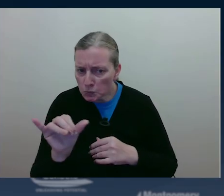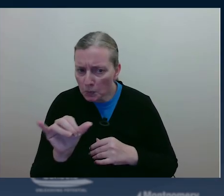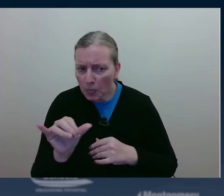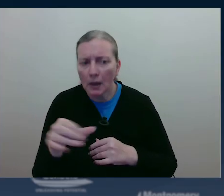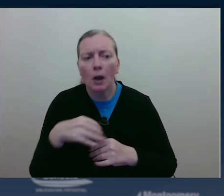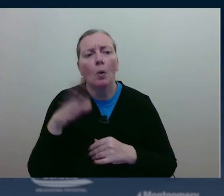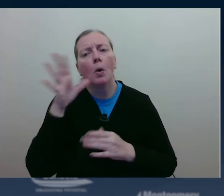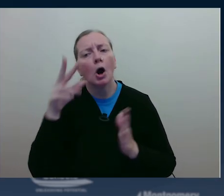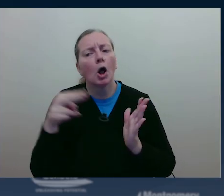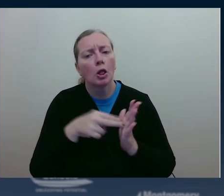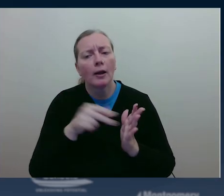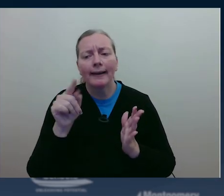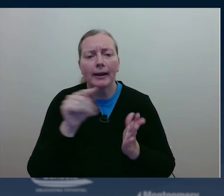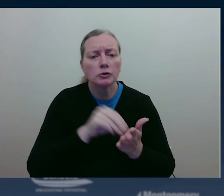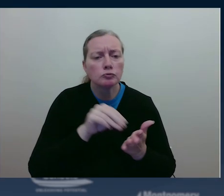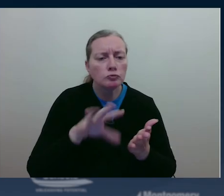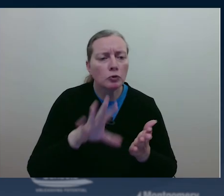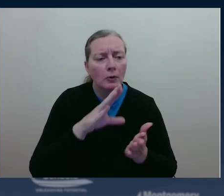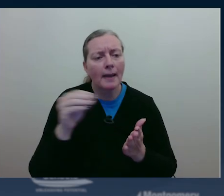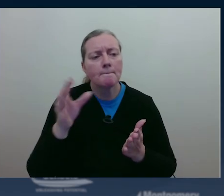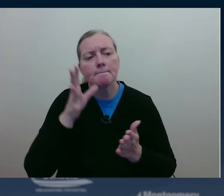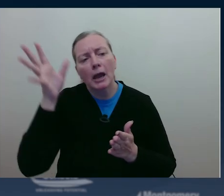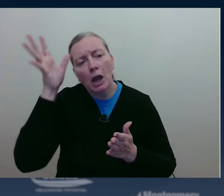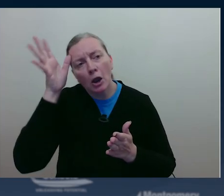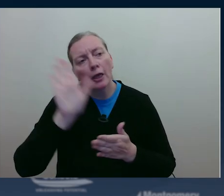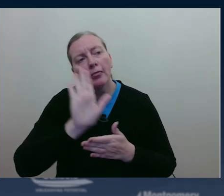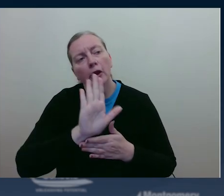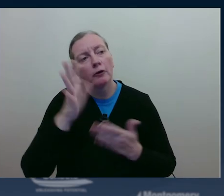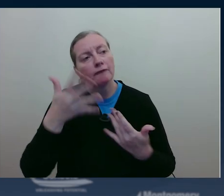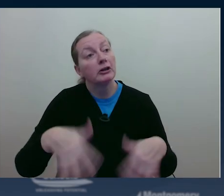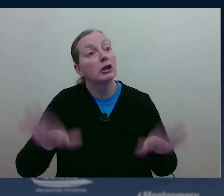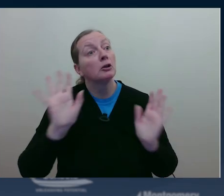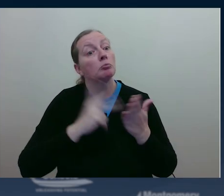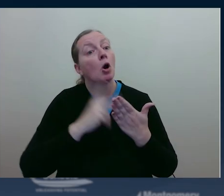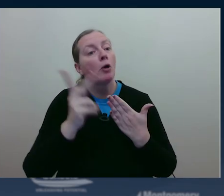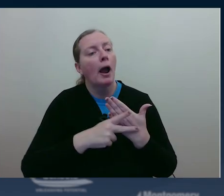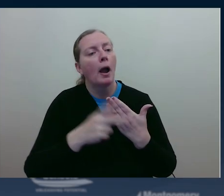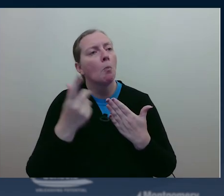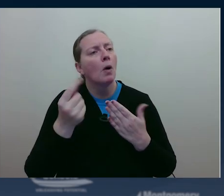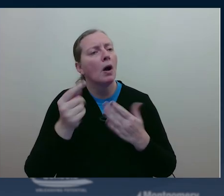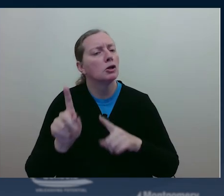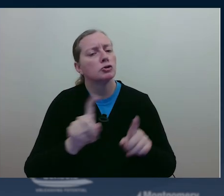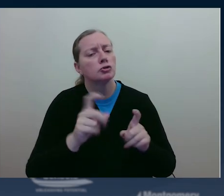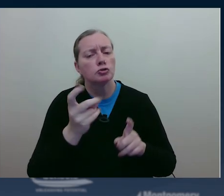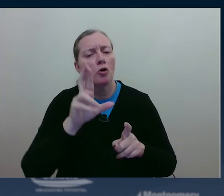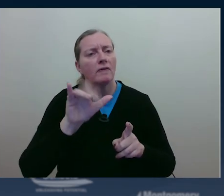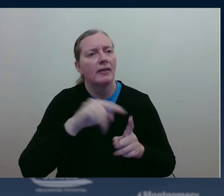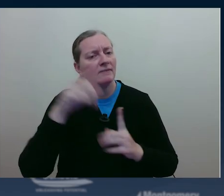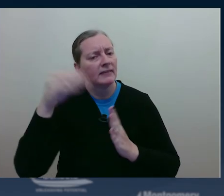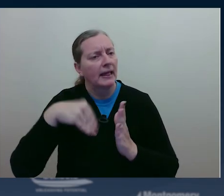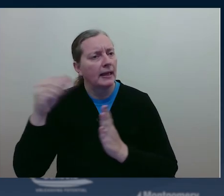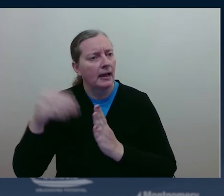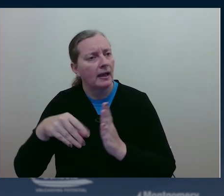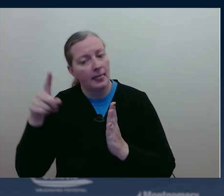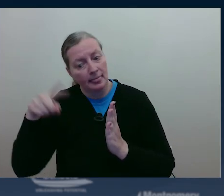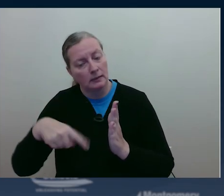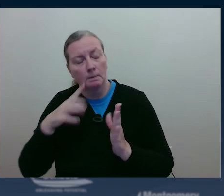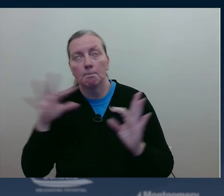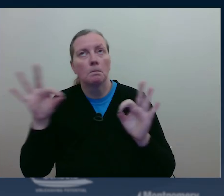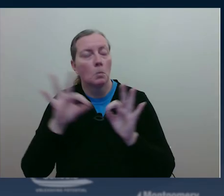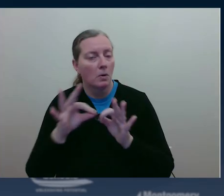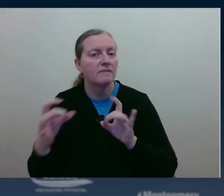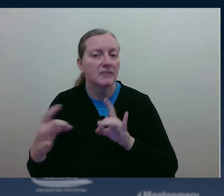exit surveys. And this is important because this is important feedback as we be looking